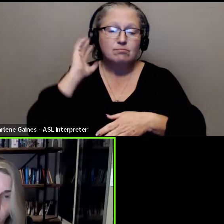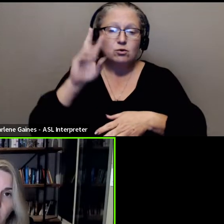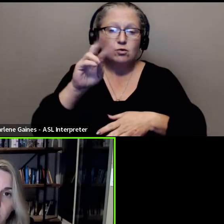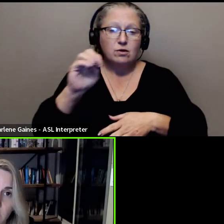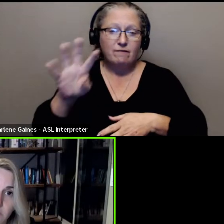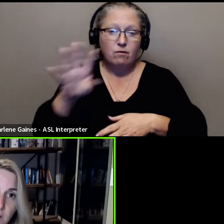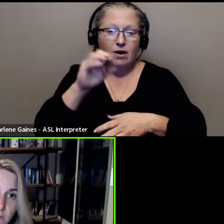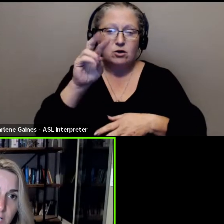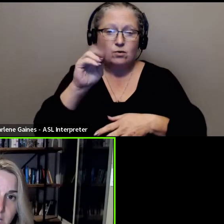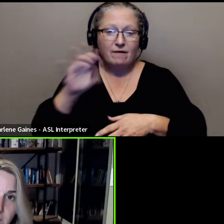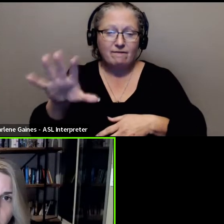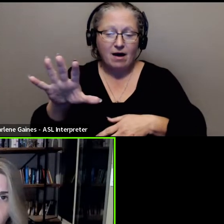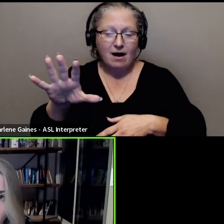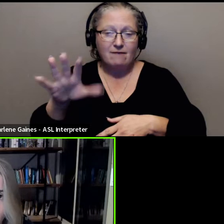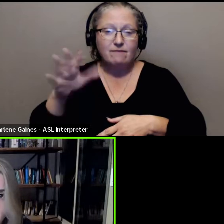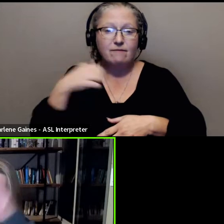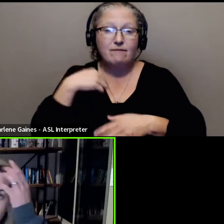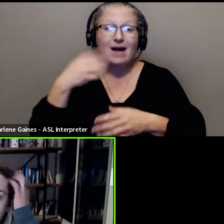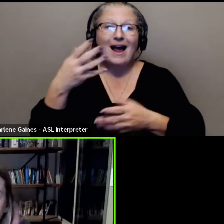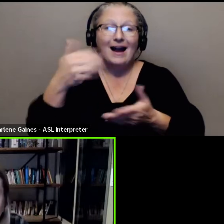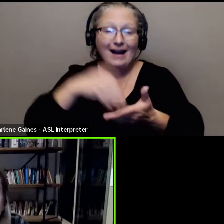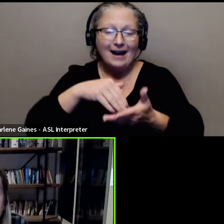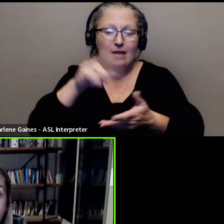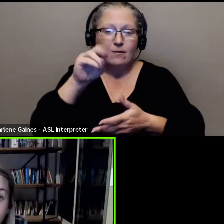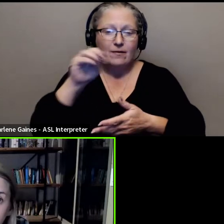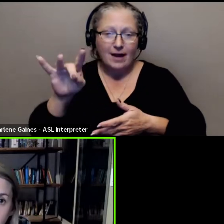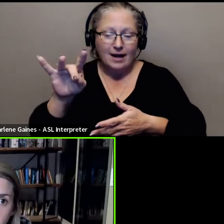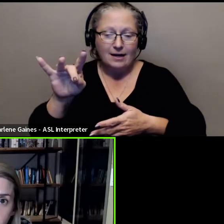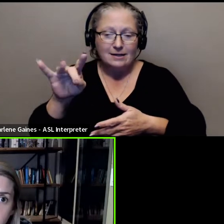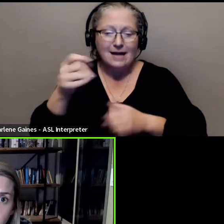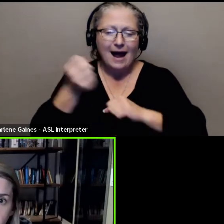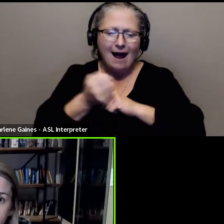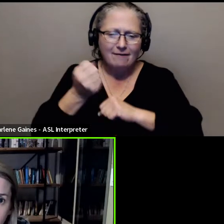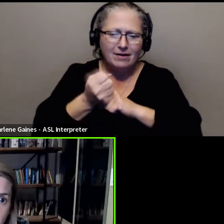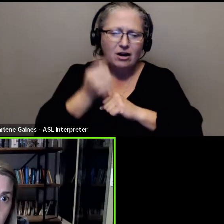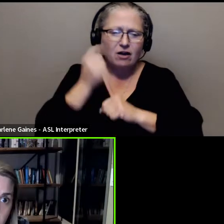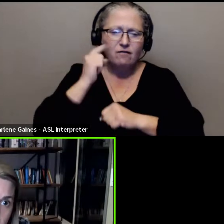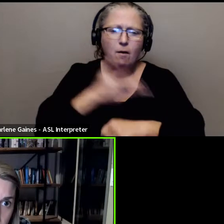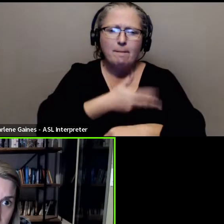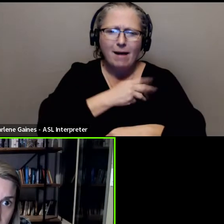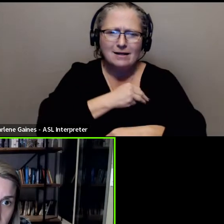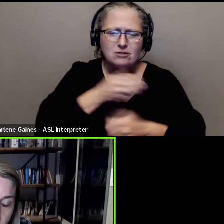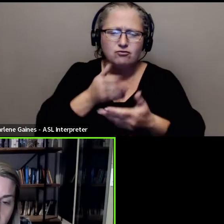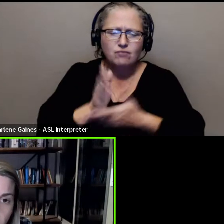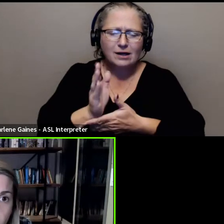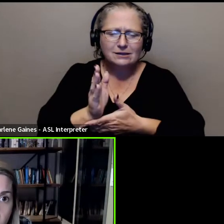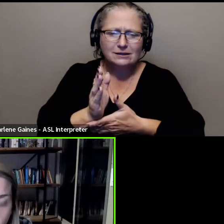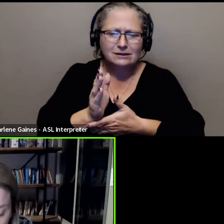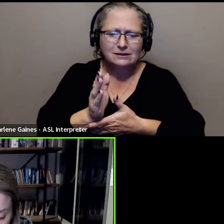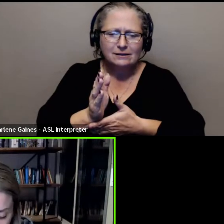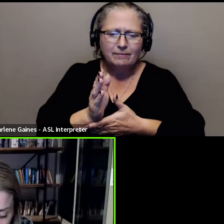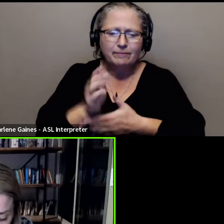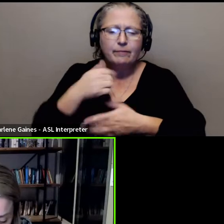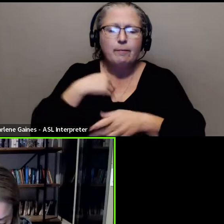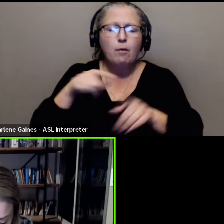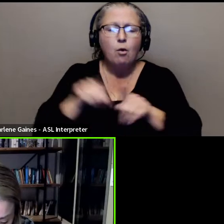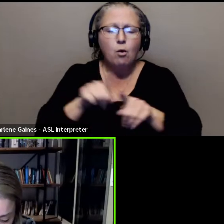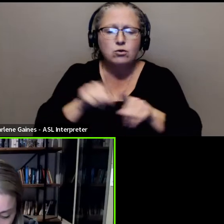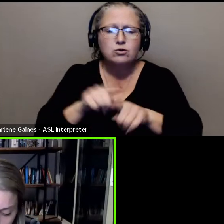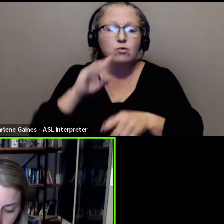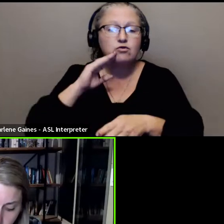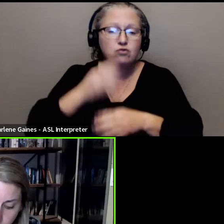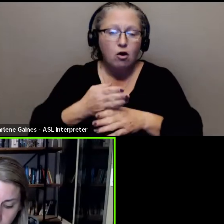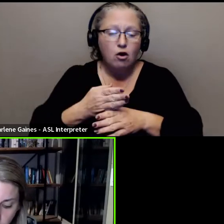2004 and 2005, and again in 2008, advocating for Palestinian rights. I am also a